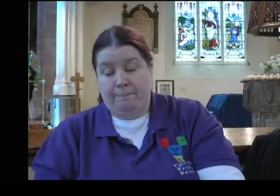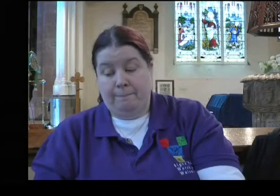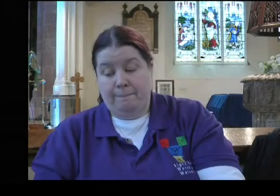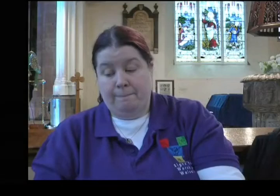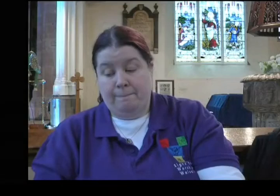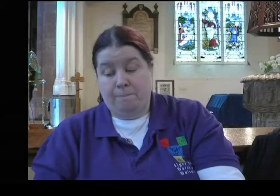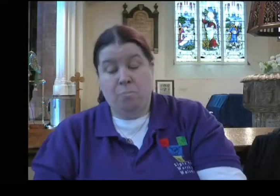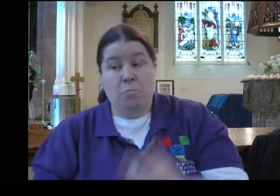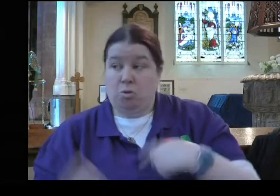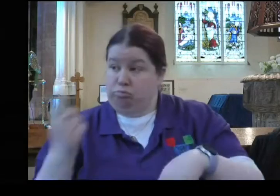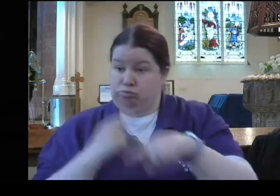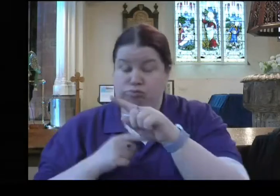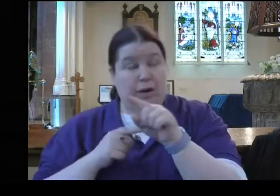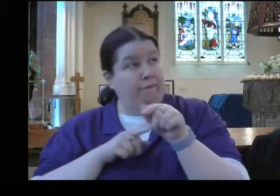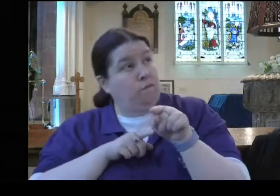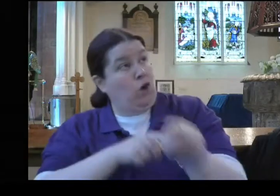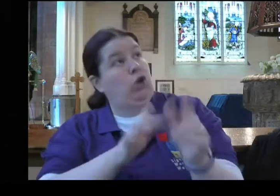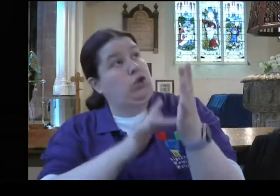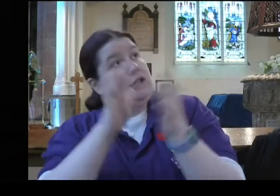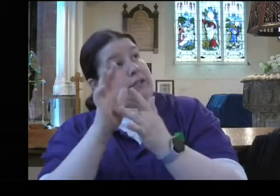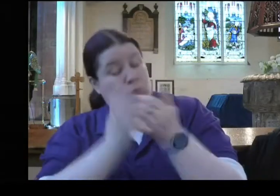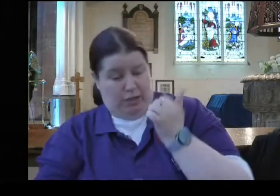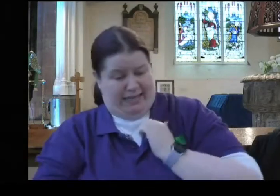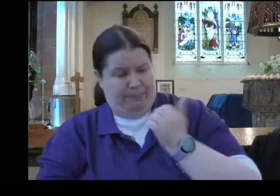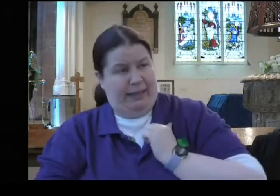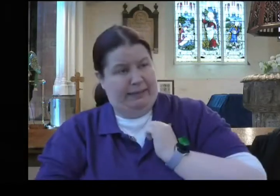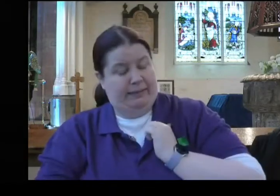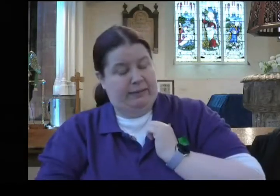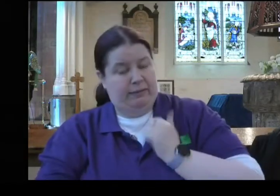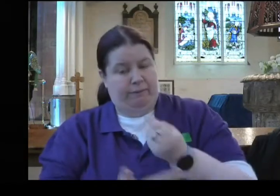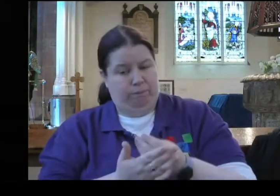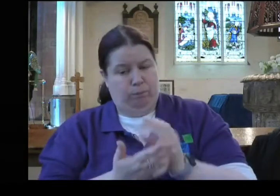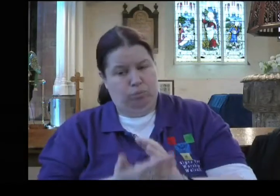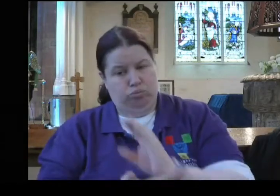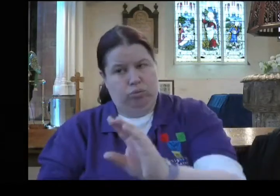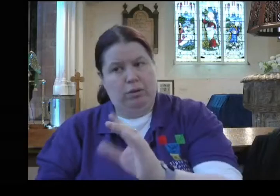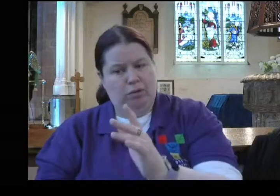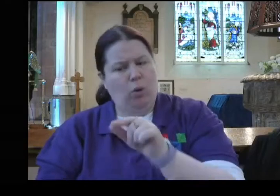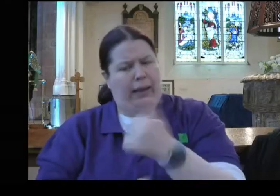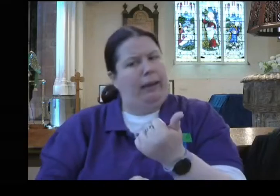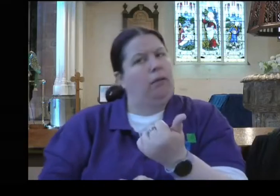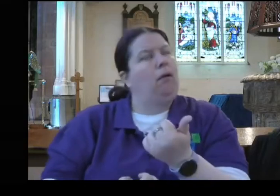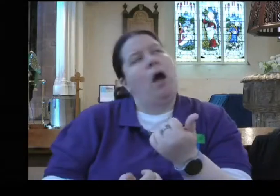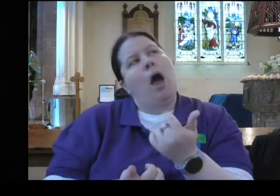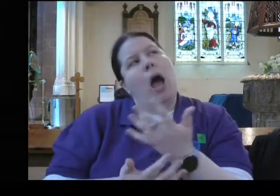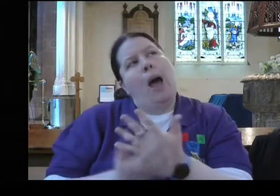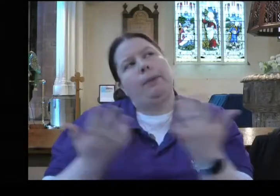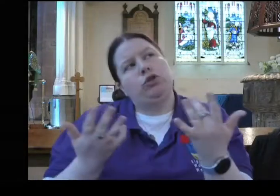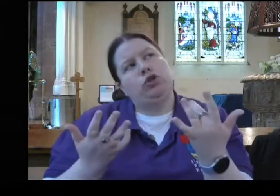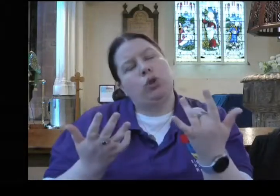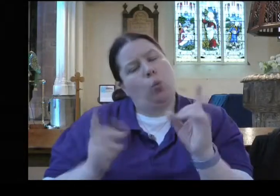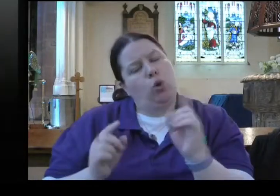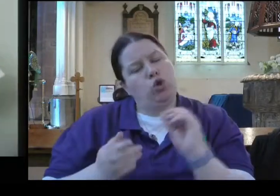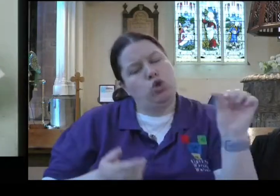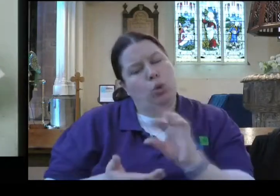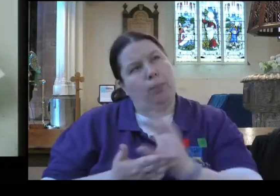as followers of Jesus, we're expected to give. If that's the case, how much? What should we give? What's